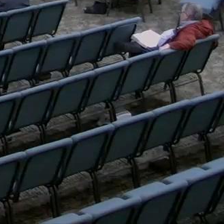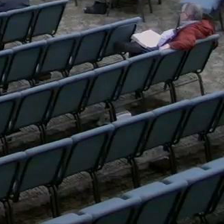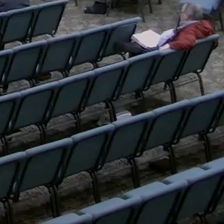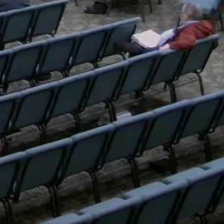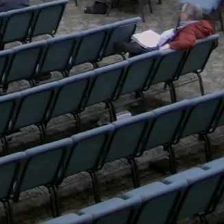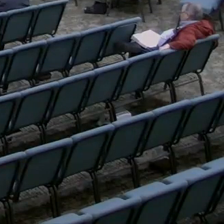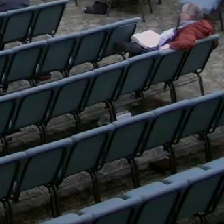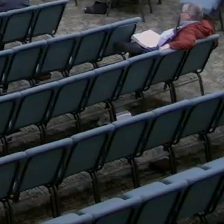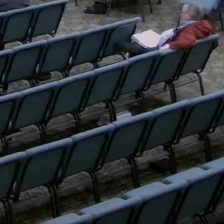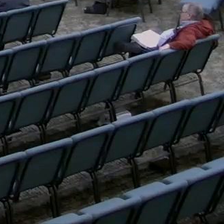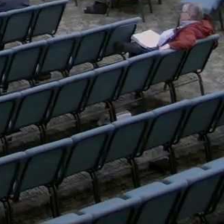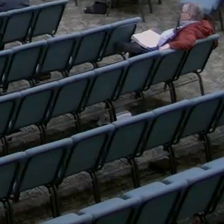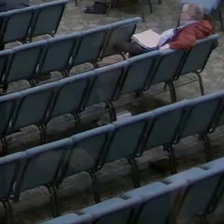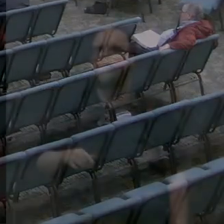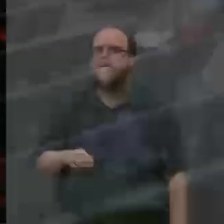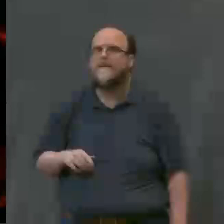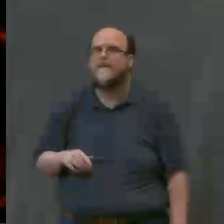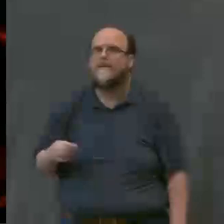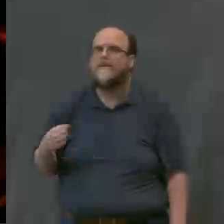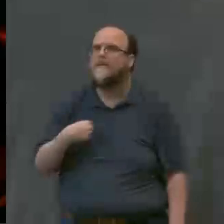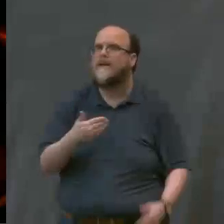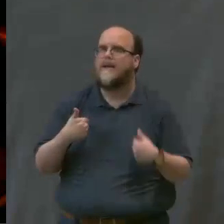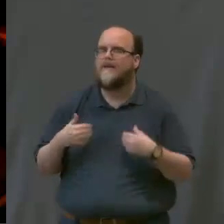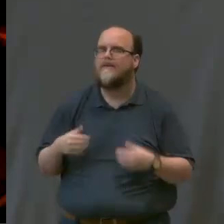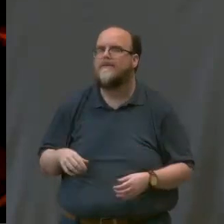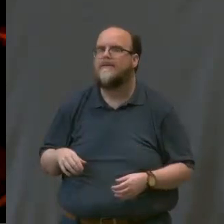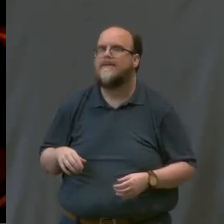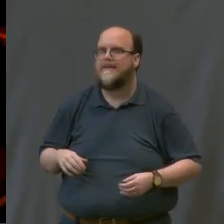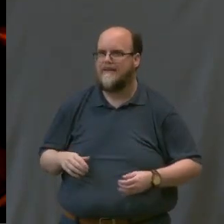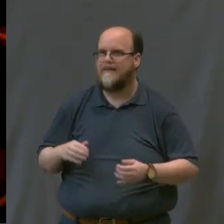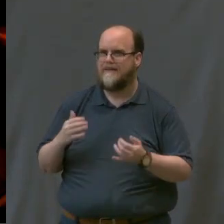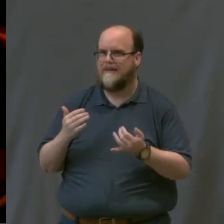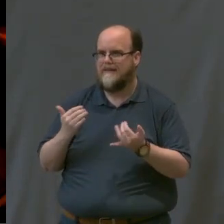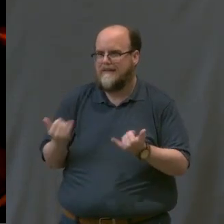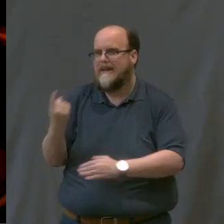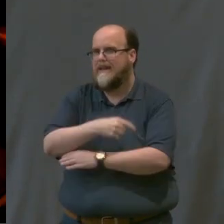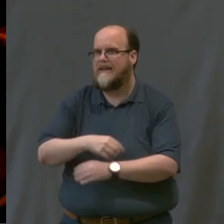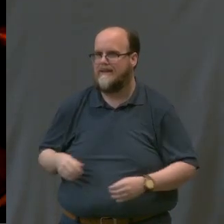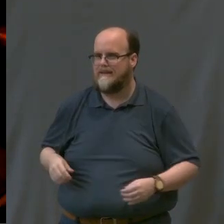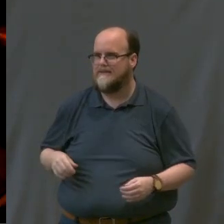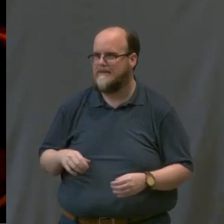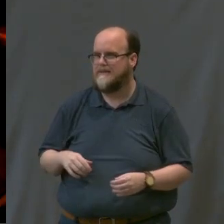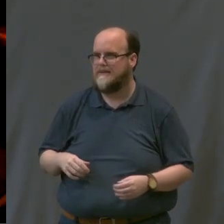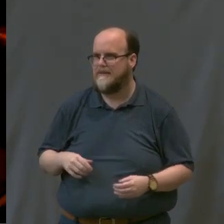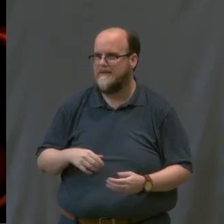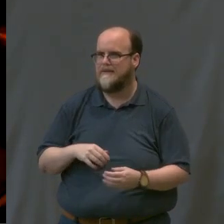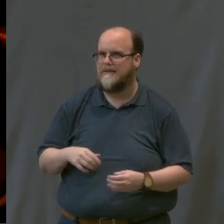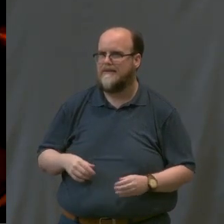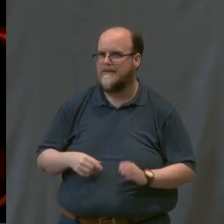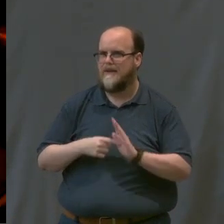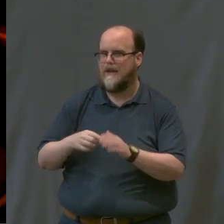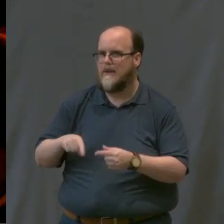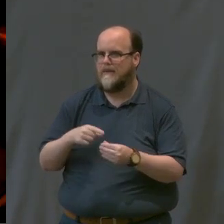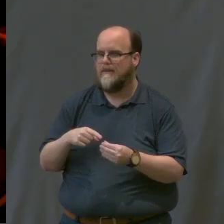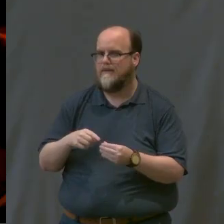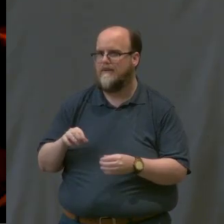Okay. All right. We have this evening's installment of The Lost Ark. Has anyone found the Ark